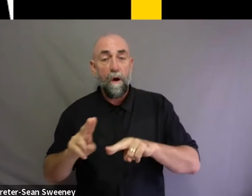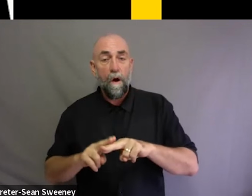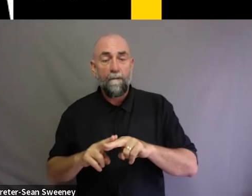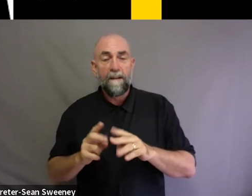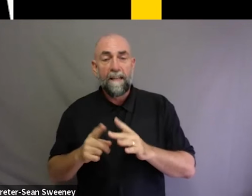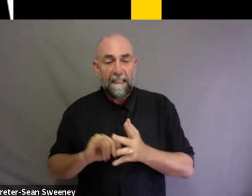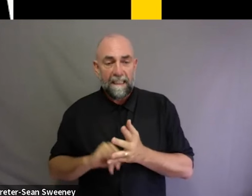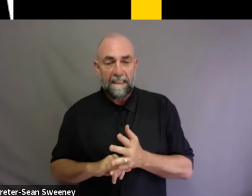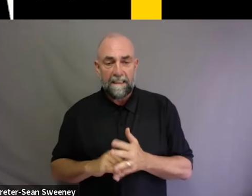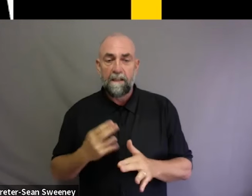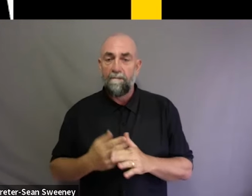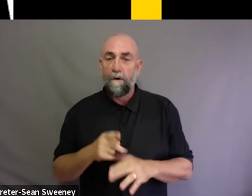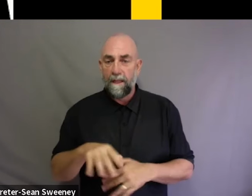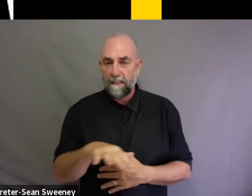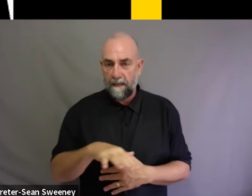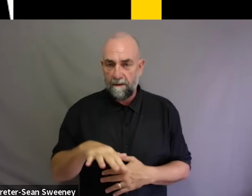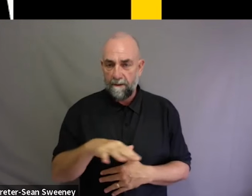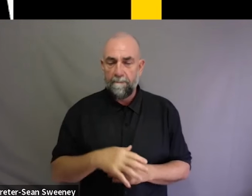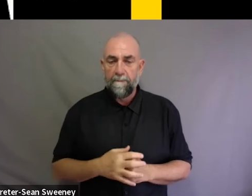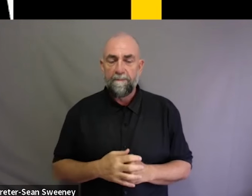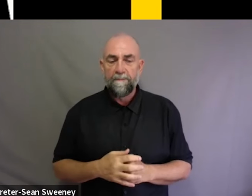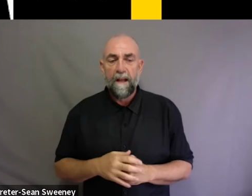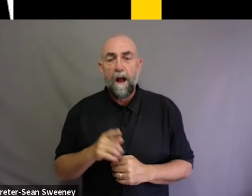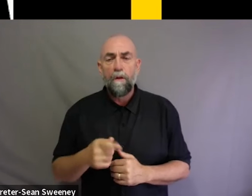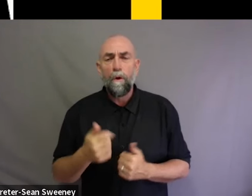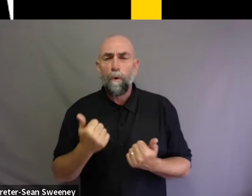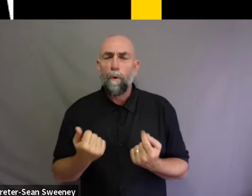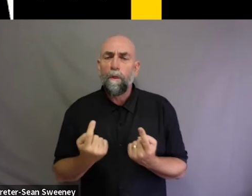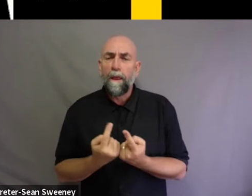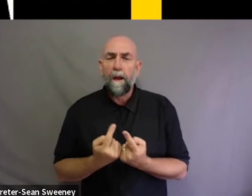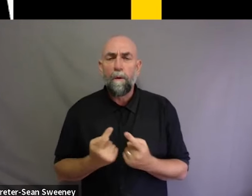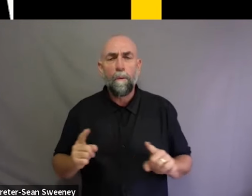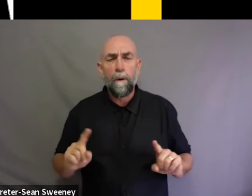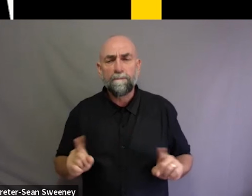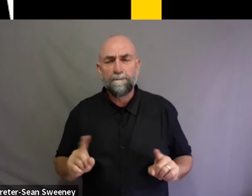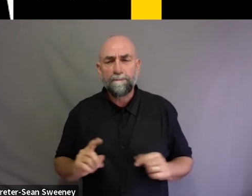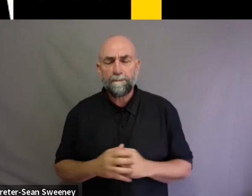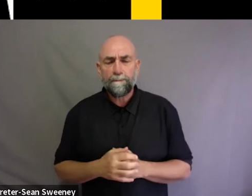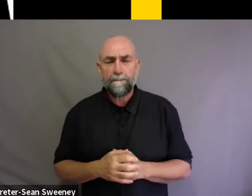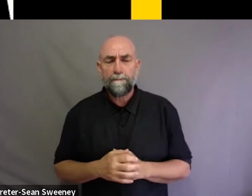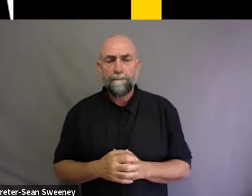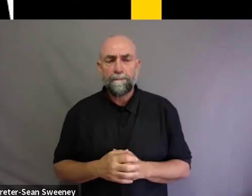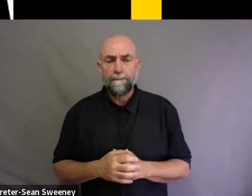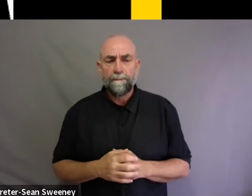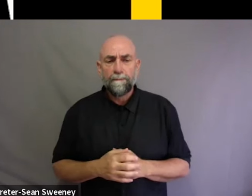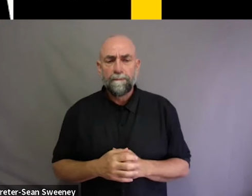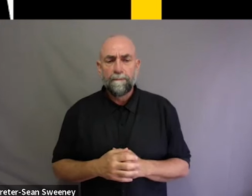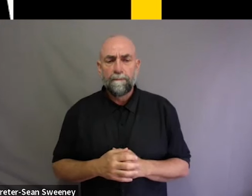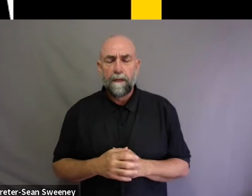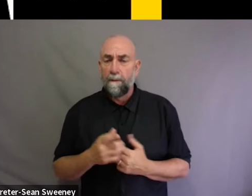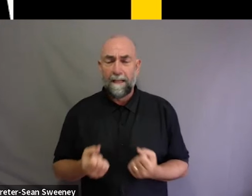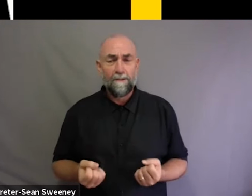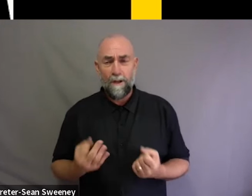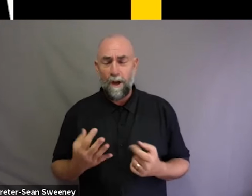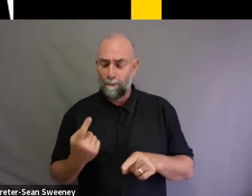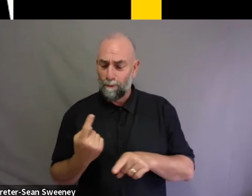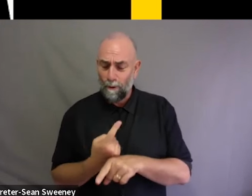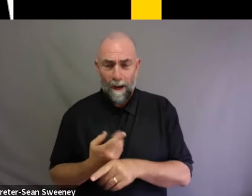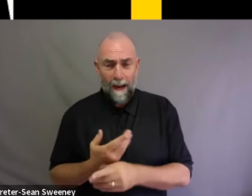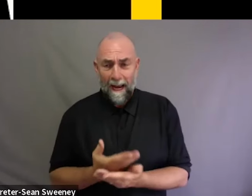approach. Now, the good things is that because it's not discussed anywhere else,